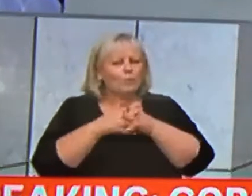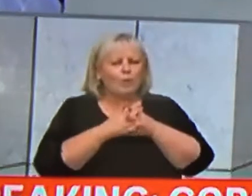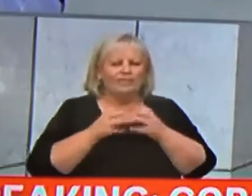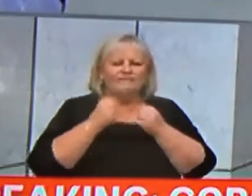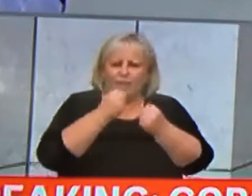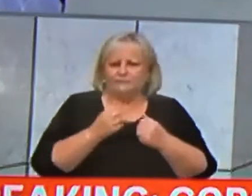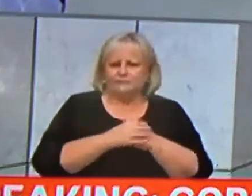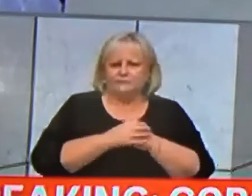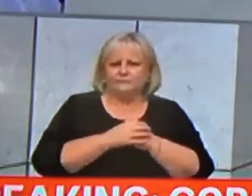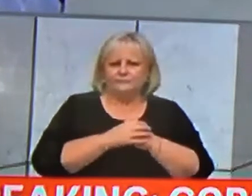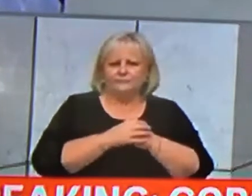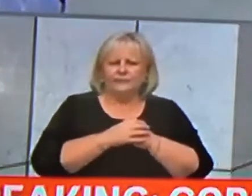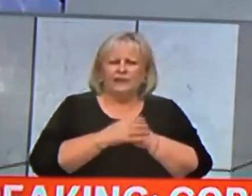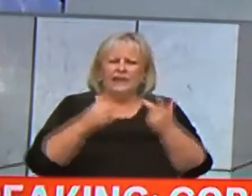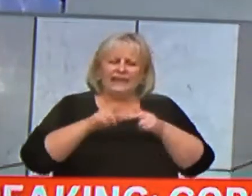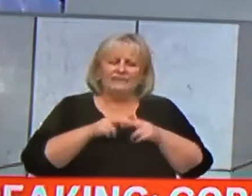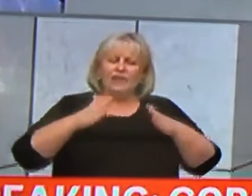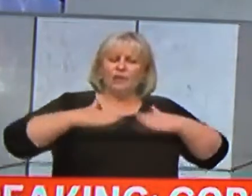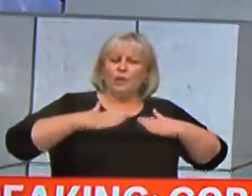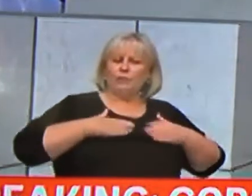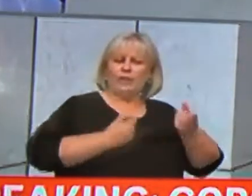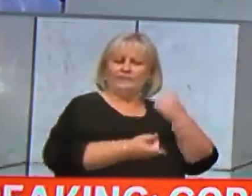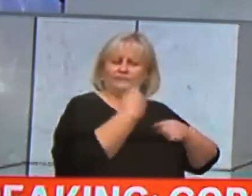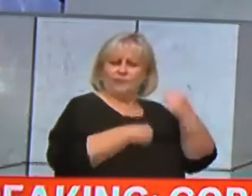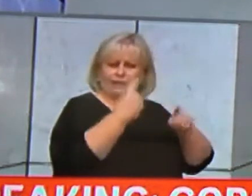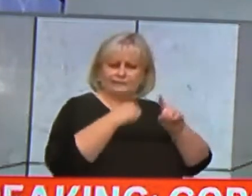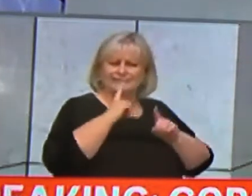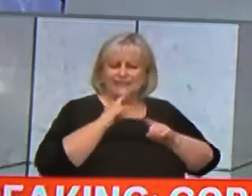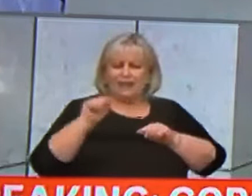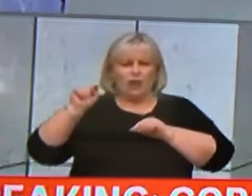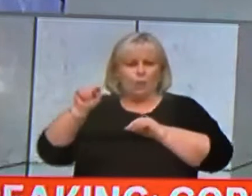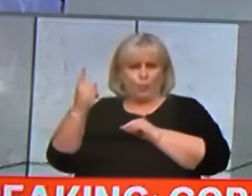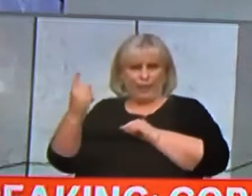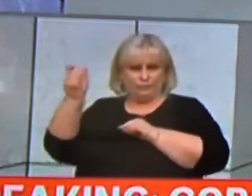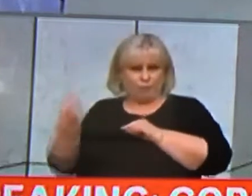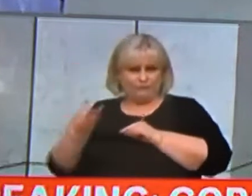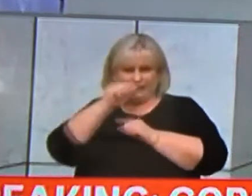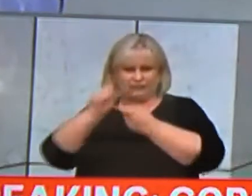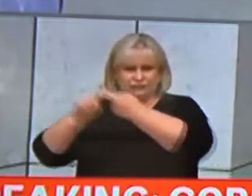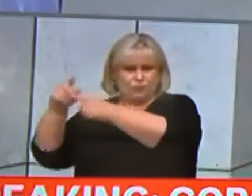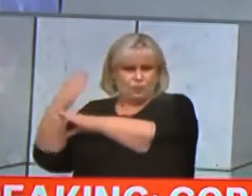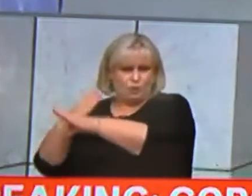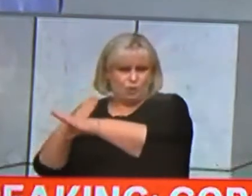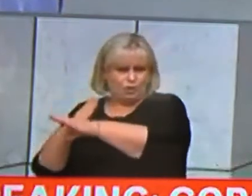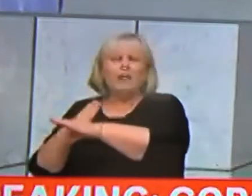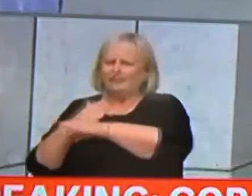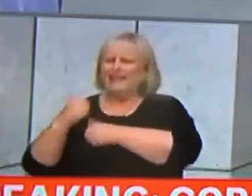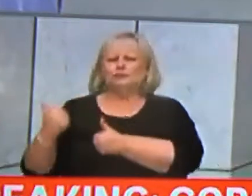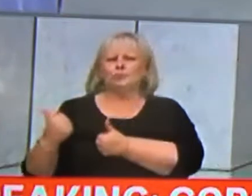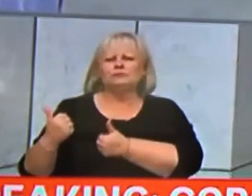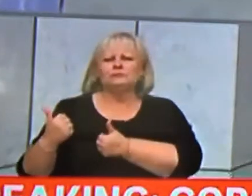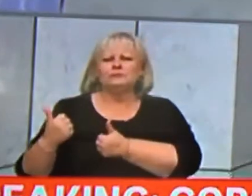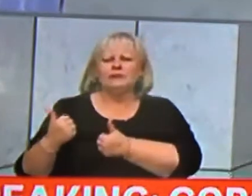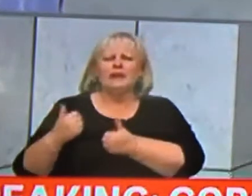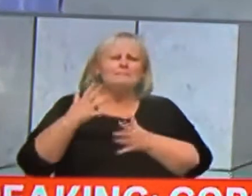Where the health advice enables that, every day I can keep an Australian in work. Every day I can get that little bit more